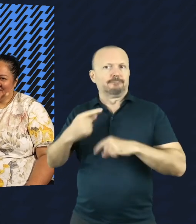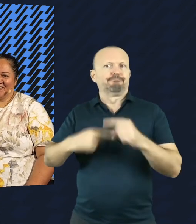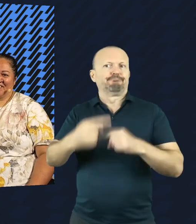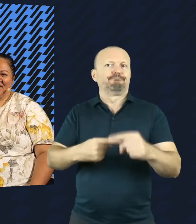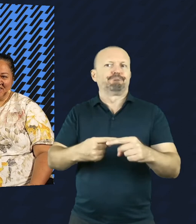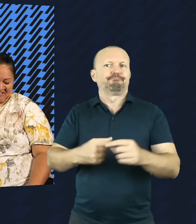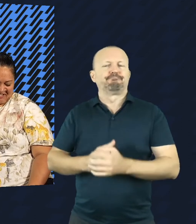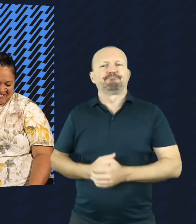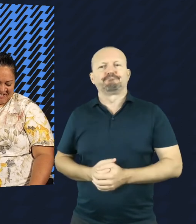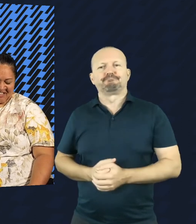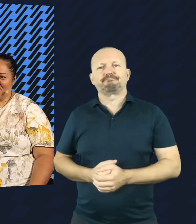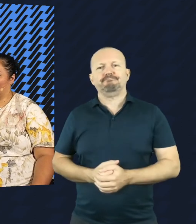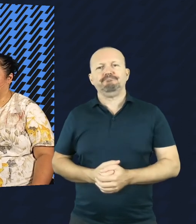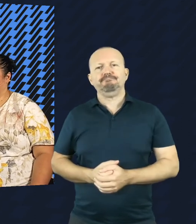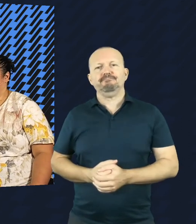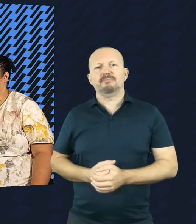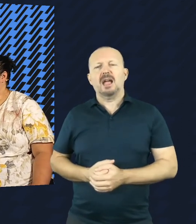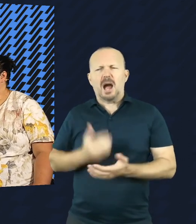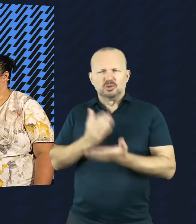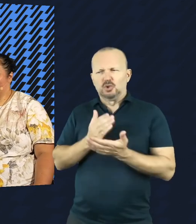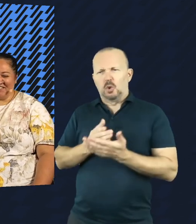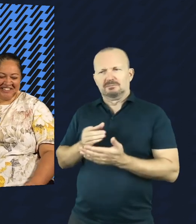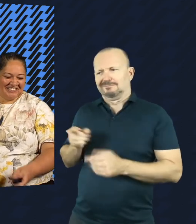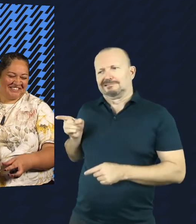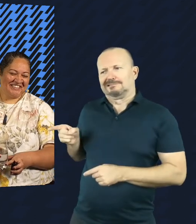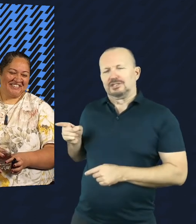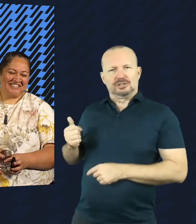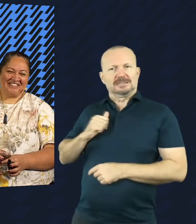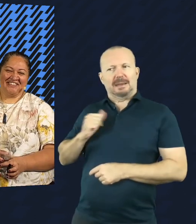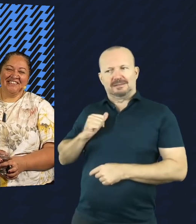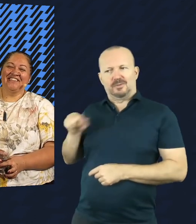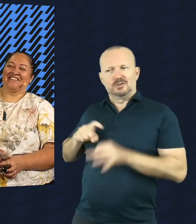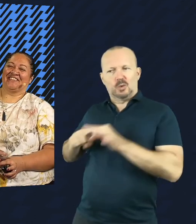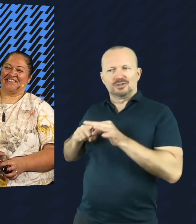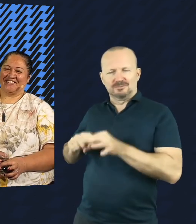that you expected that, Jacinta, because I told you I would.